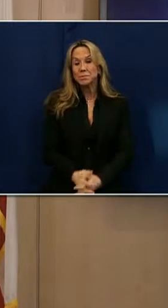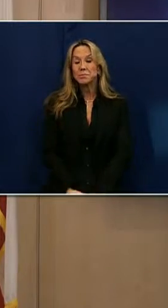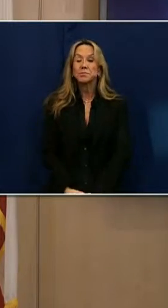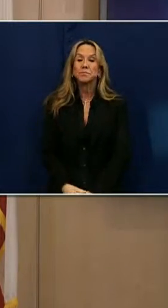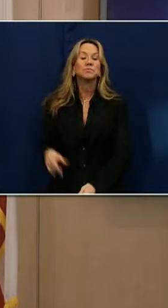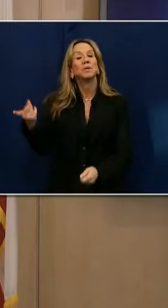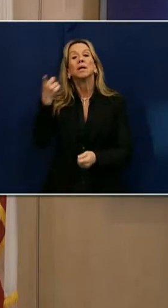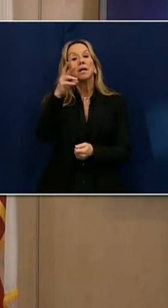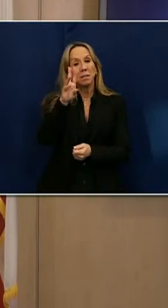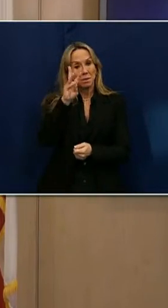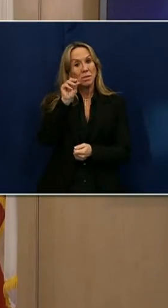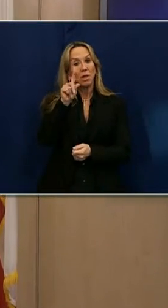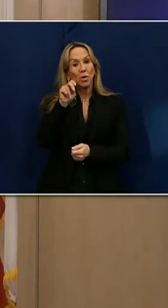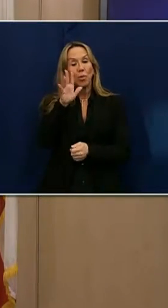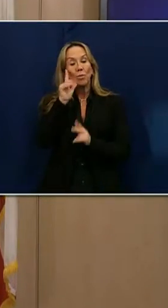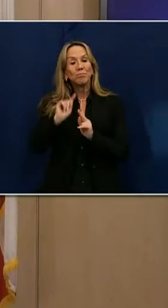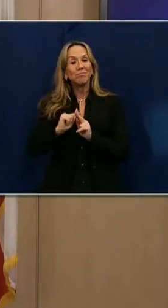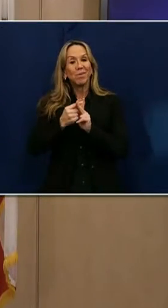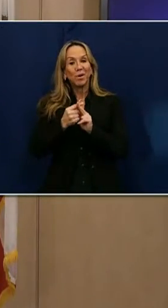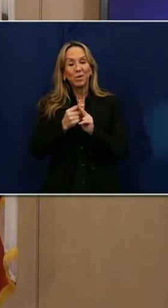I'll give it a start.